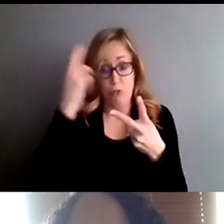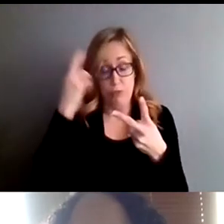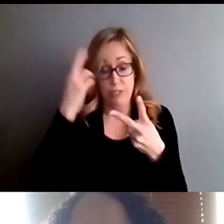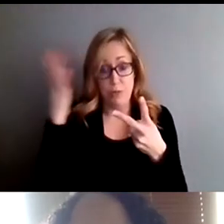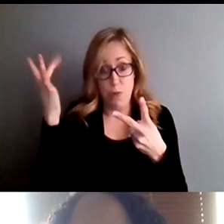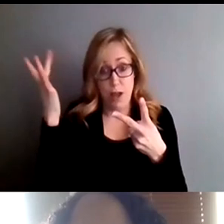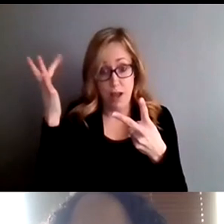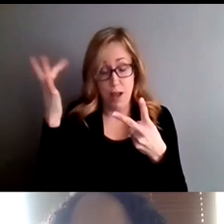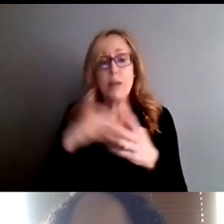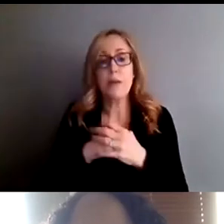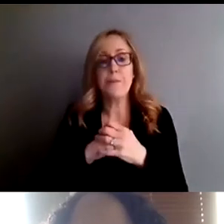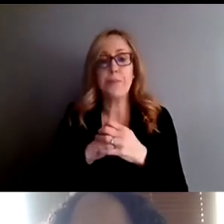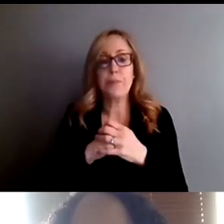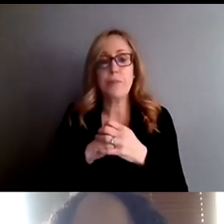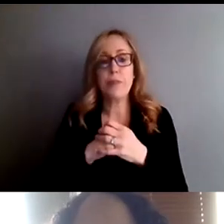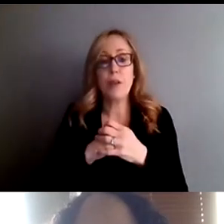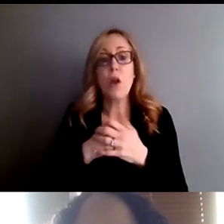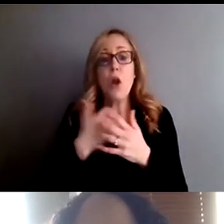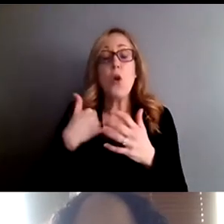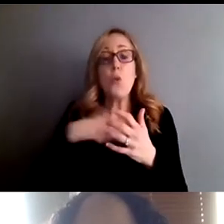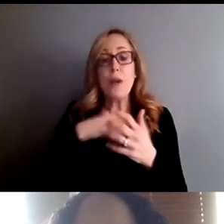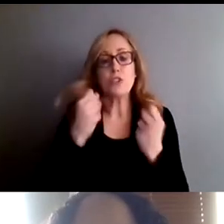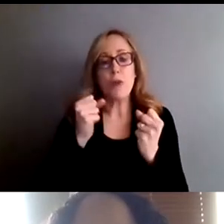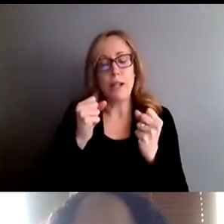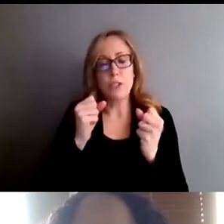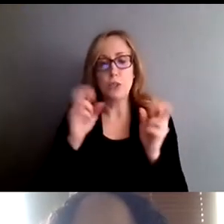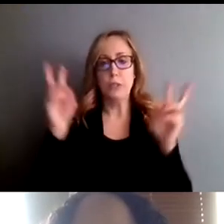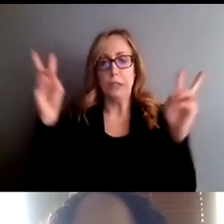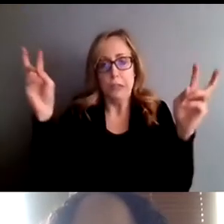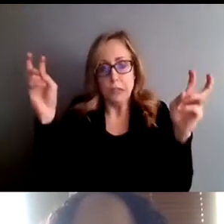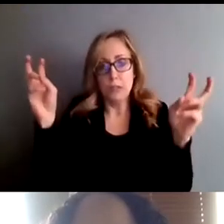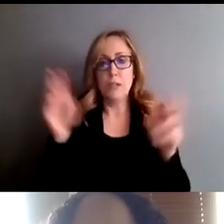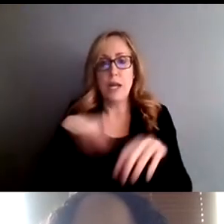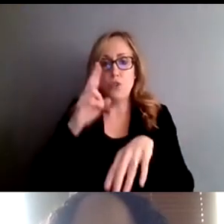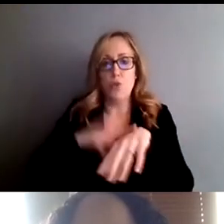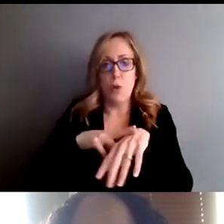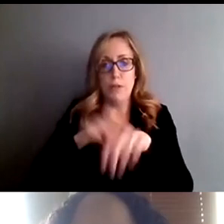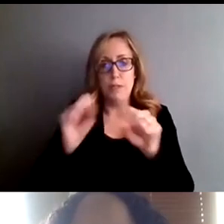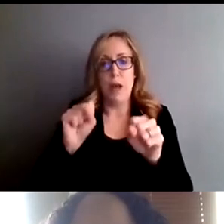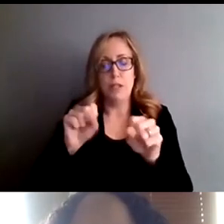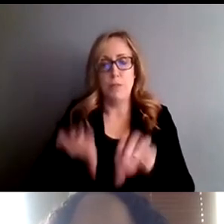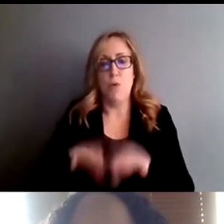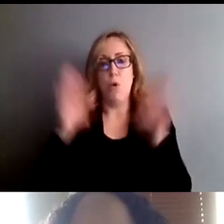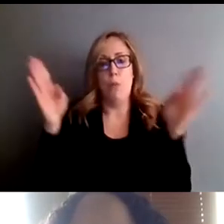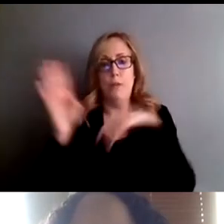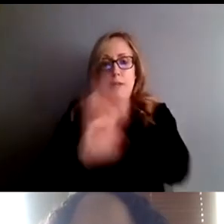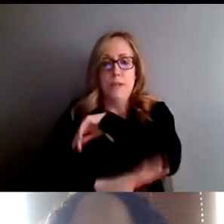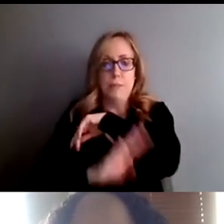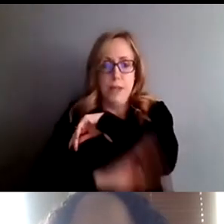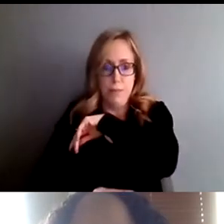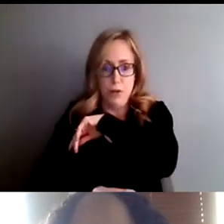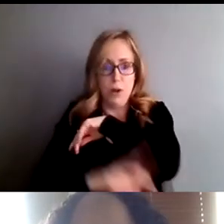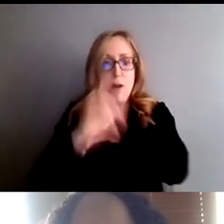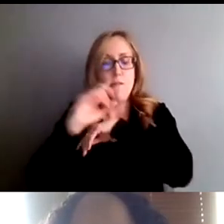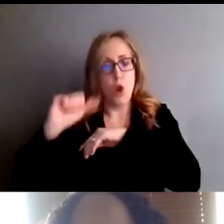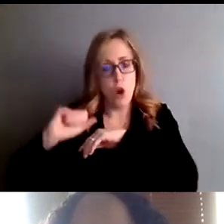that we're working towards as normal as possible reopening in September next year across all of